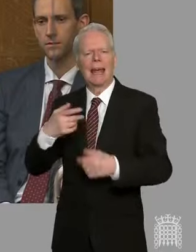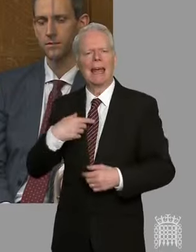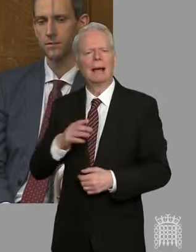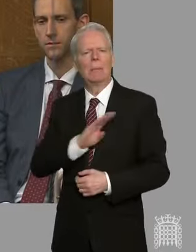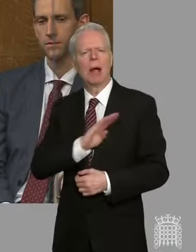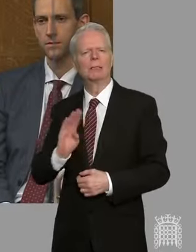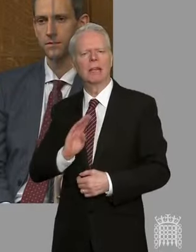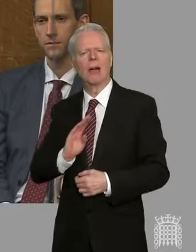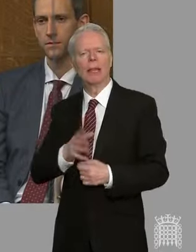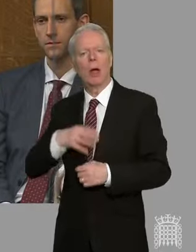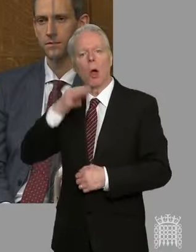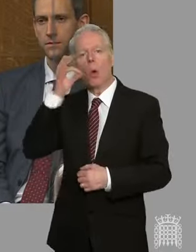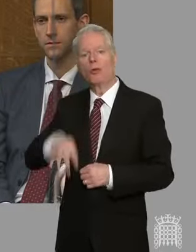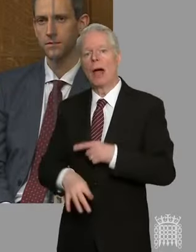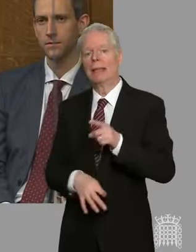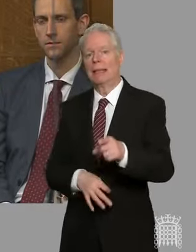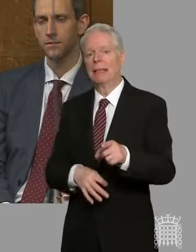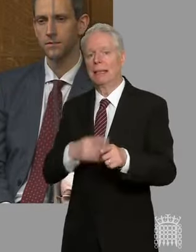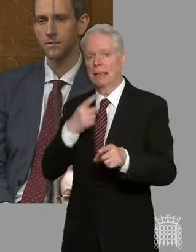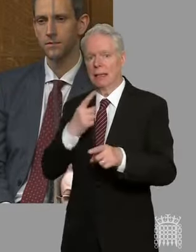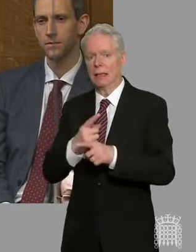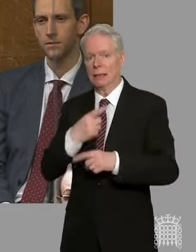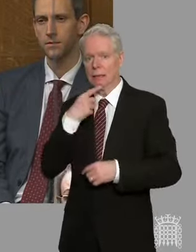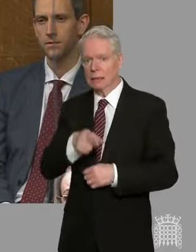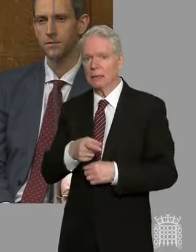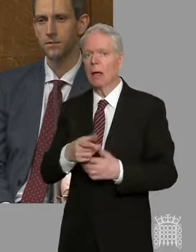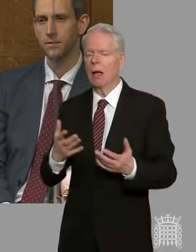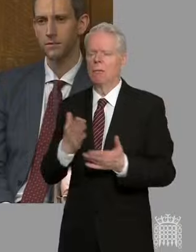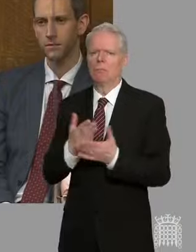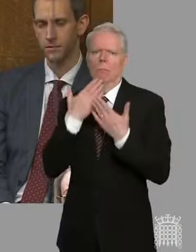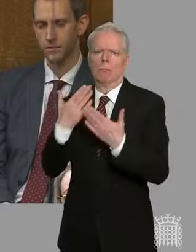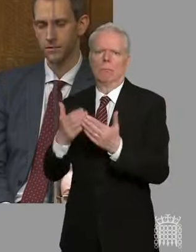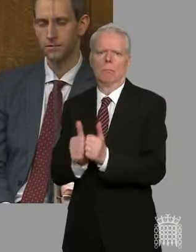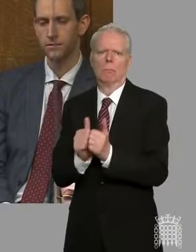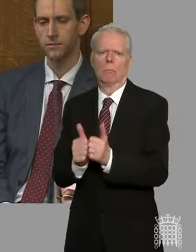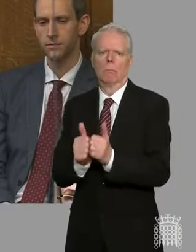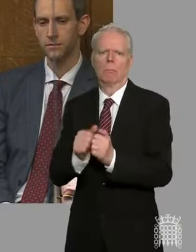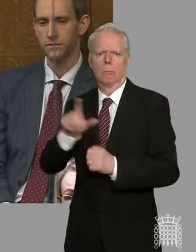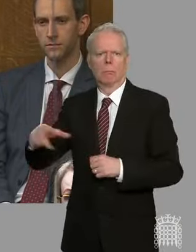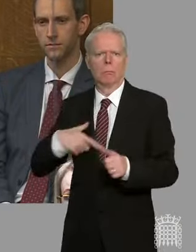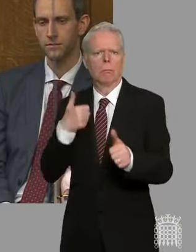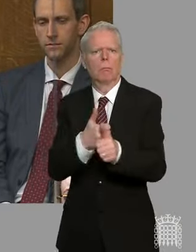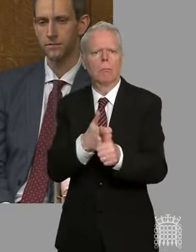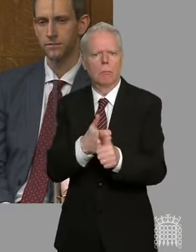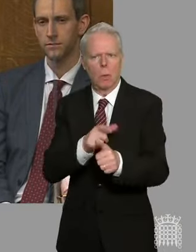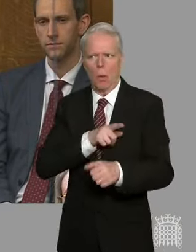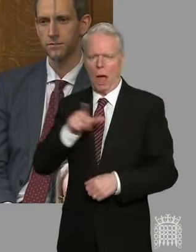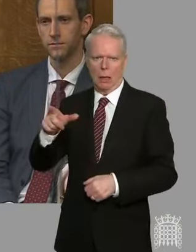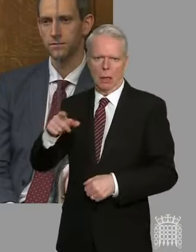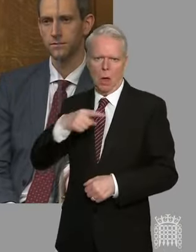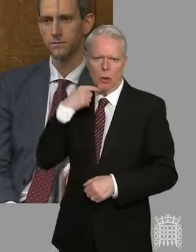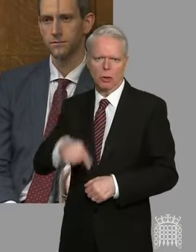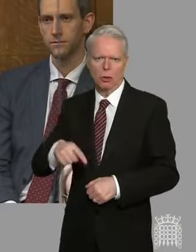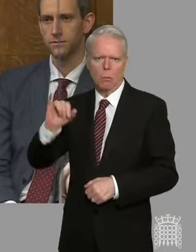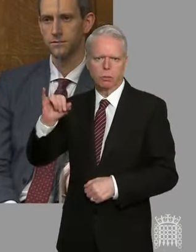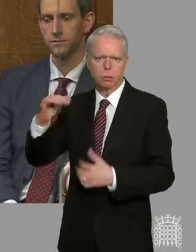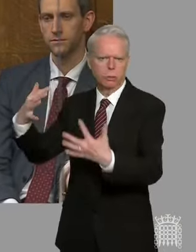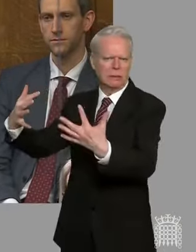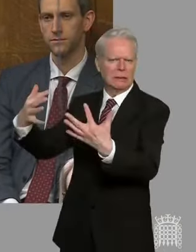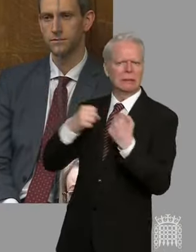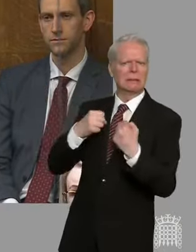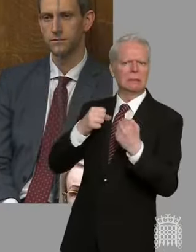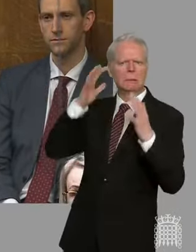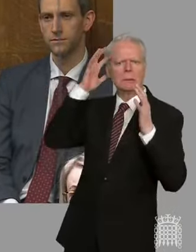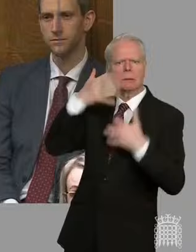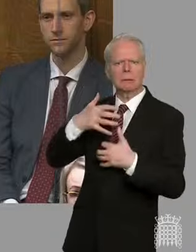100-year partnership, now is the time for the UK to redouble our efforts alongside our European partners to help secure Ukraine's future as